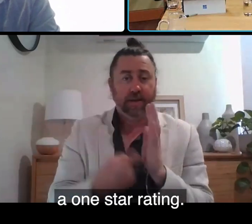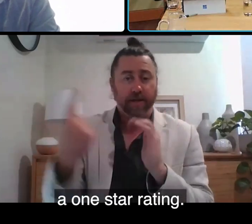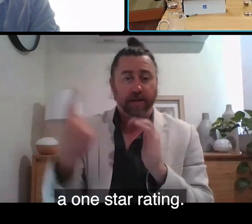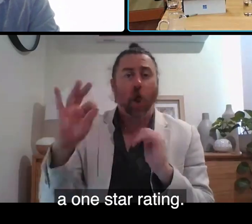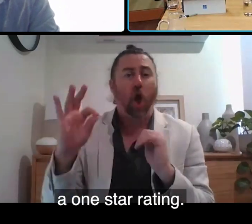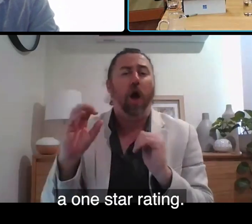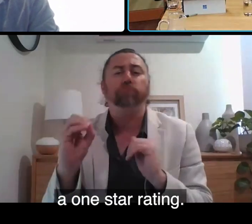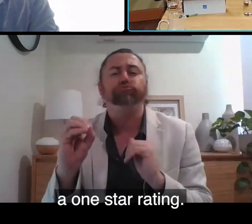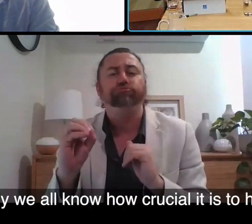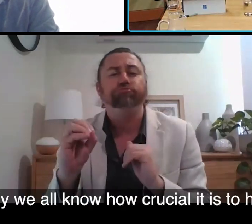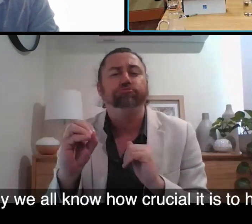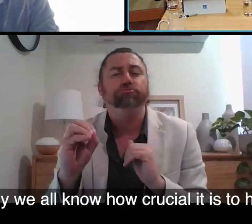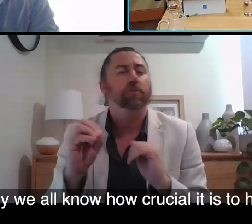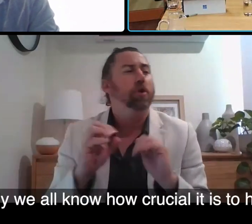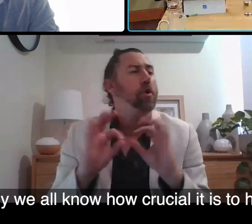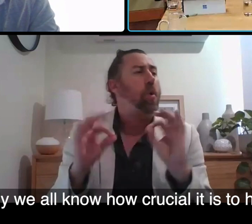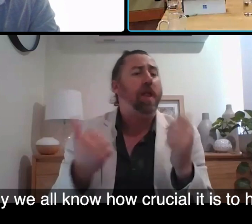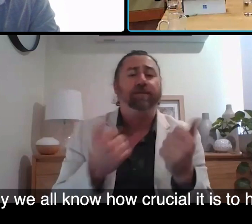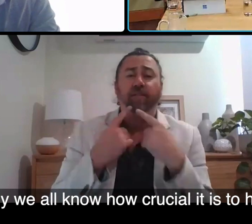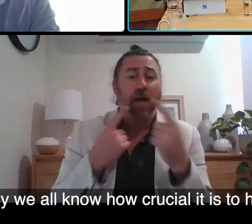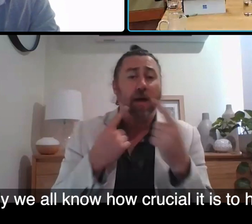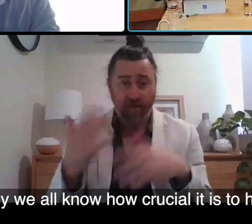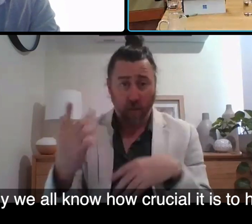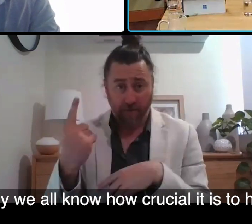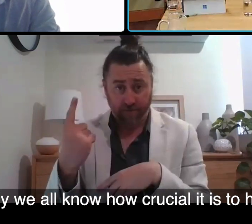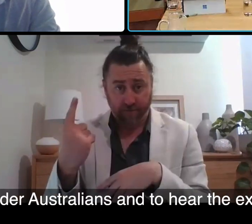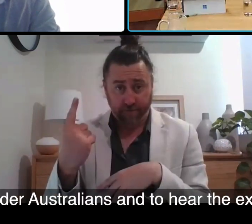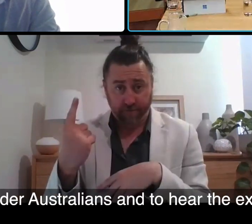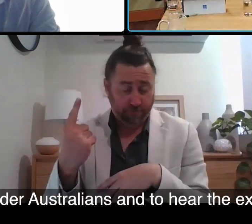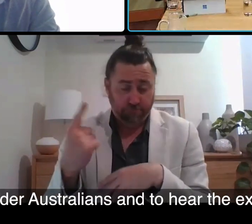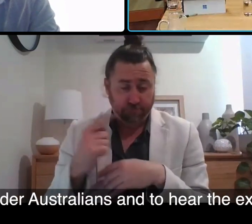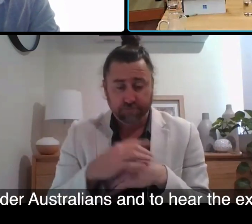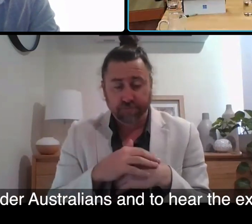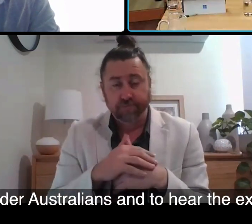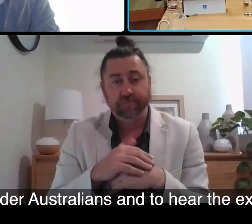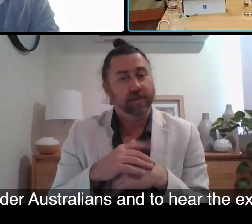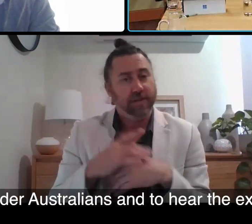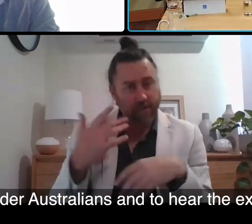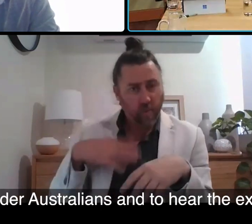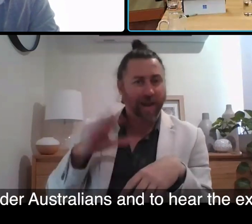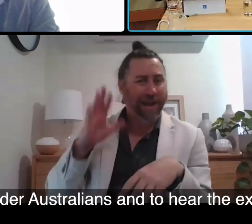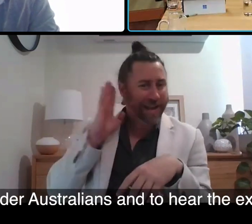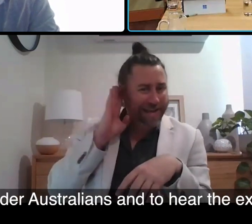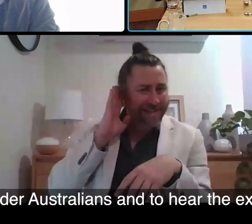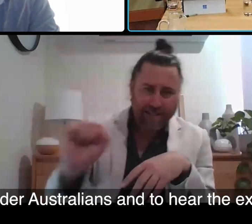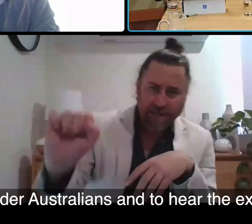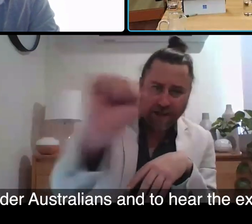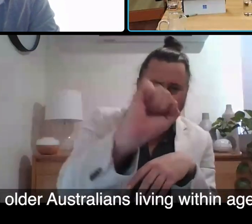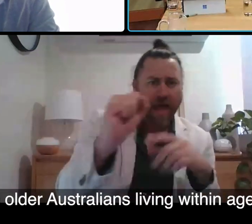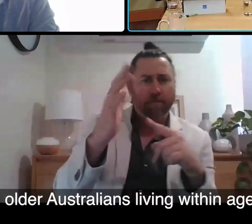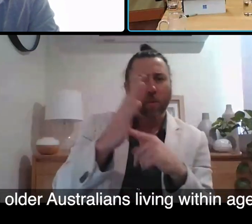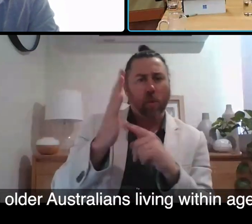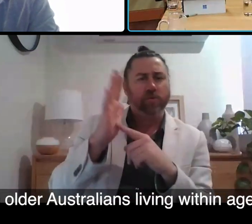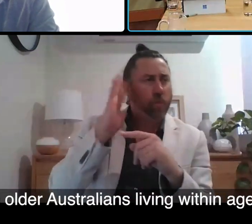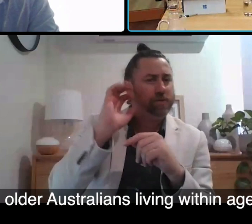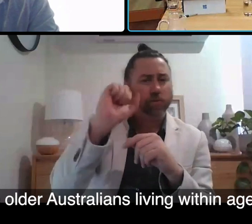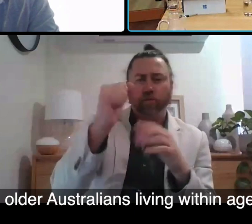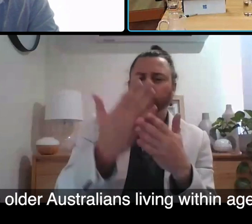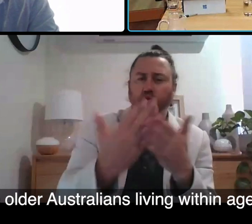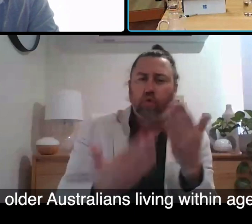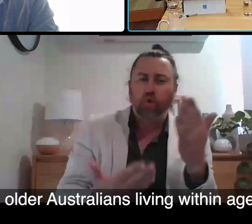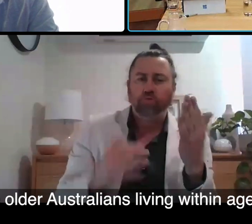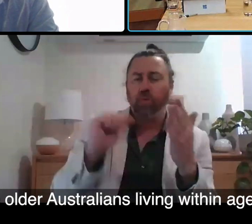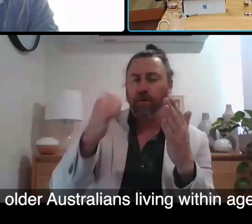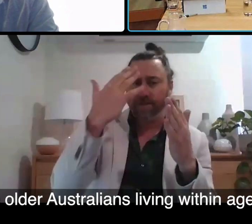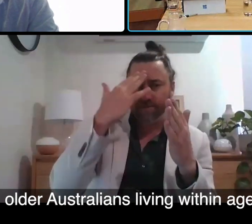1-star rating. Obviously, we all know how crucial it is to hear the voice of older Australians and to hear the experience of those